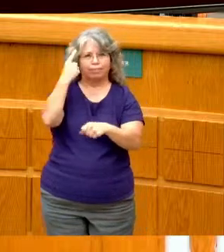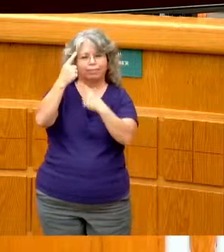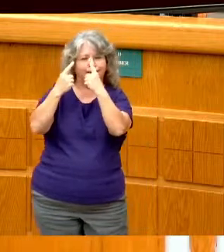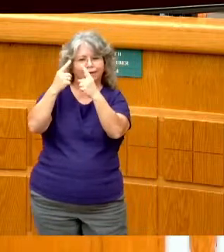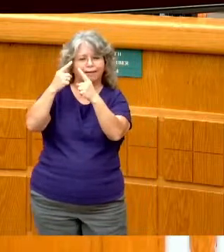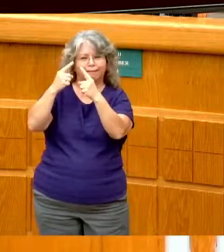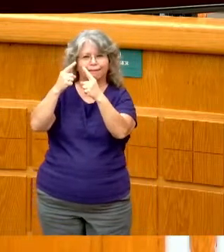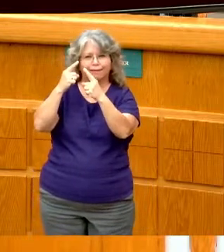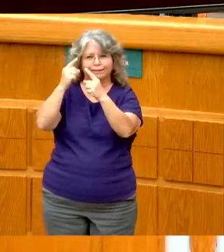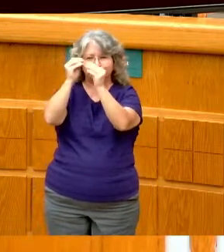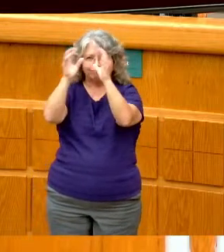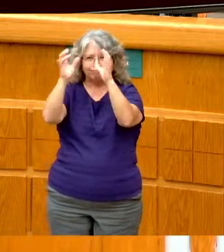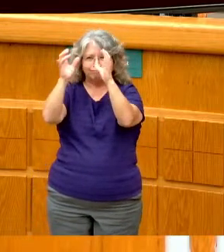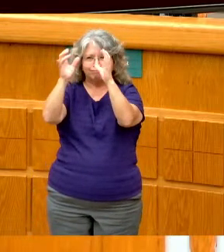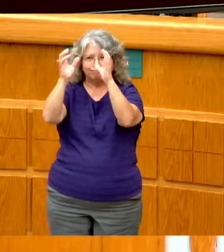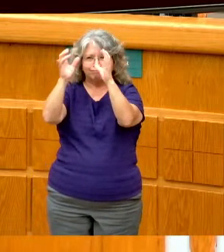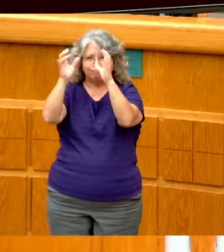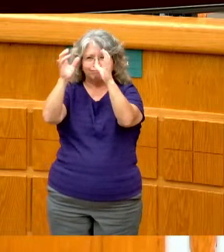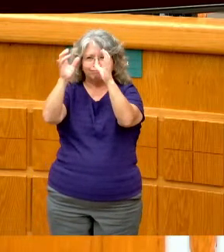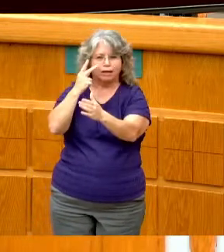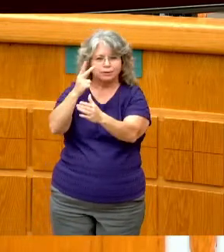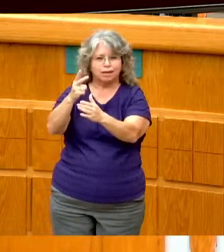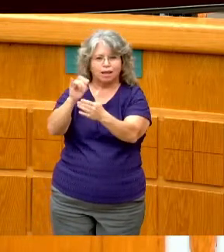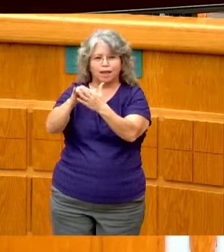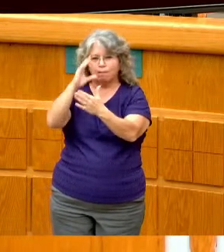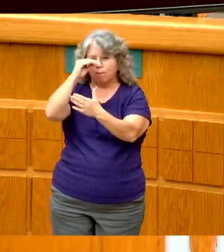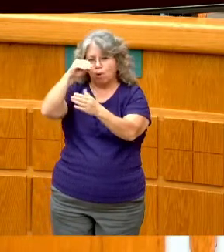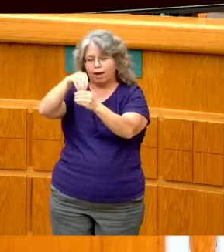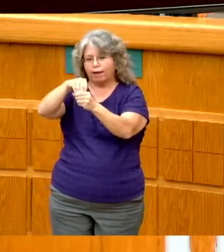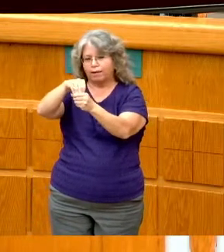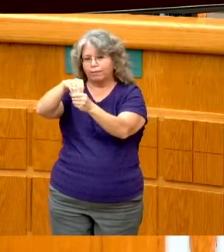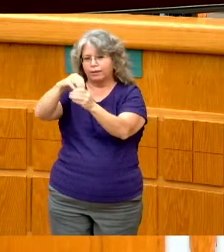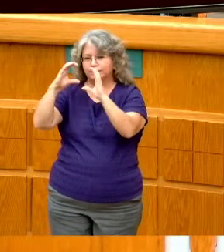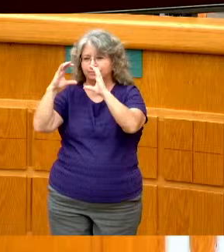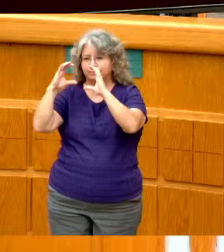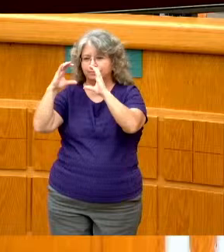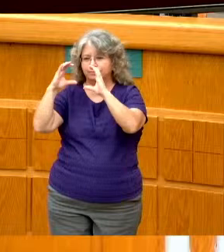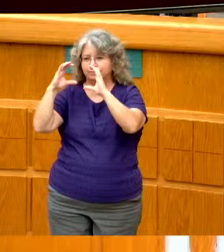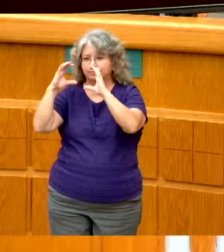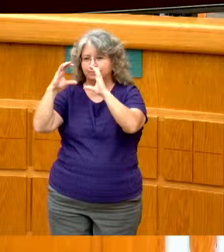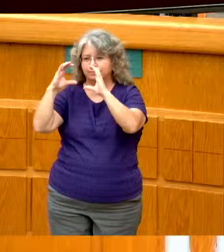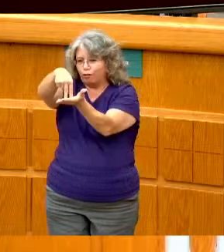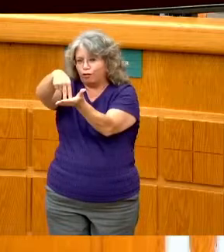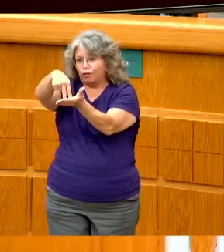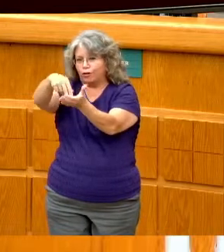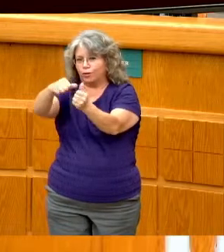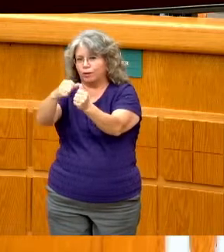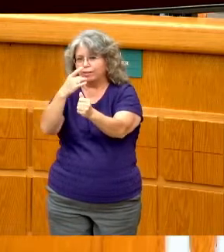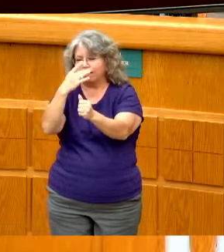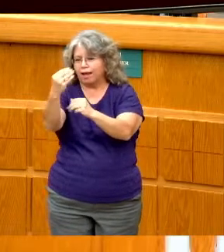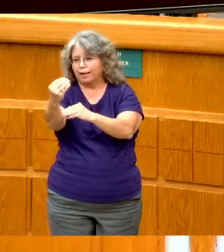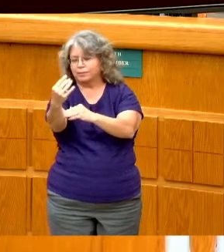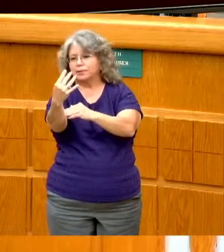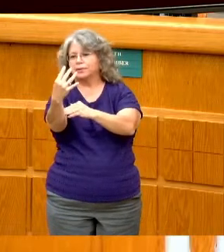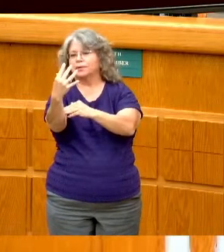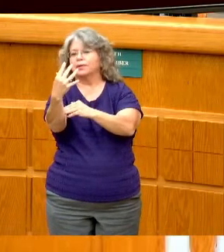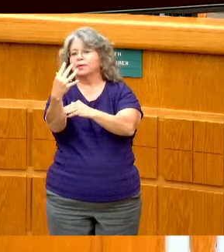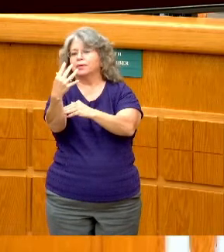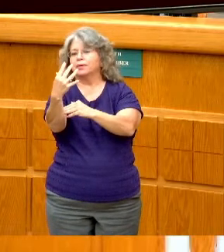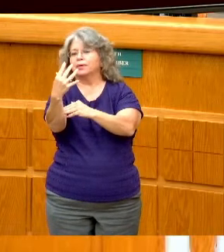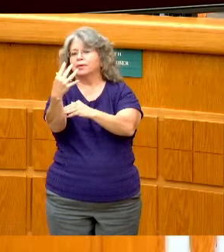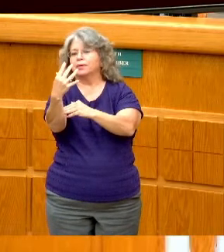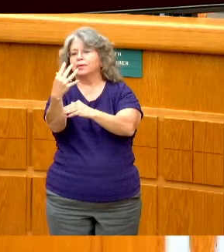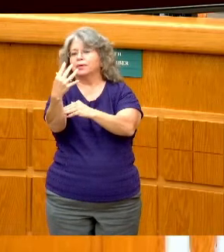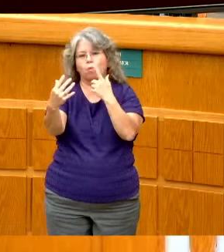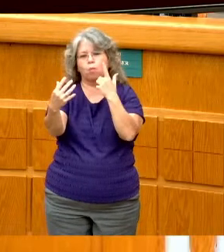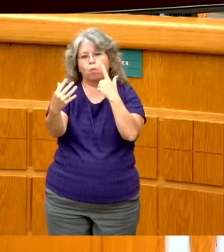quite out, with optimism on its right-hand side. And I'm thinking, what will it be like when he's out of